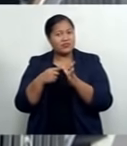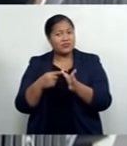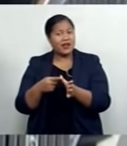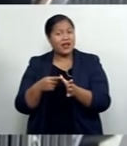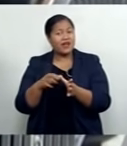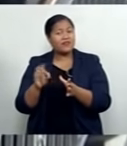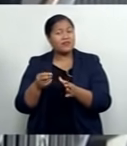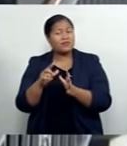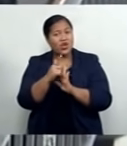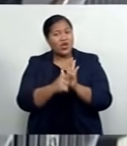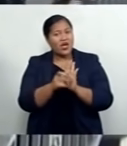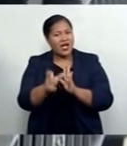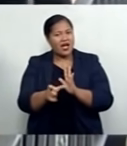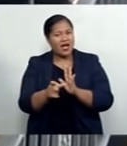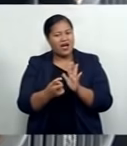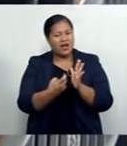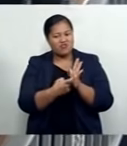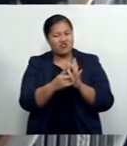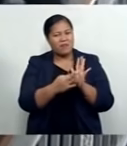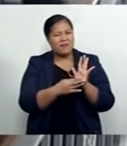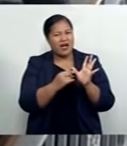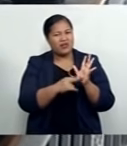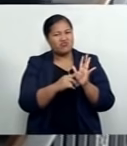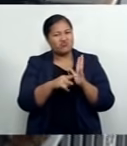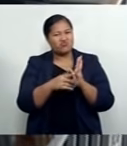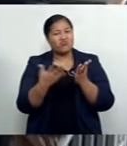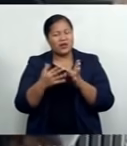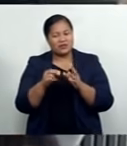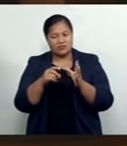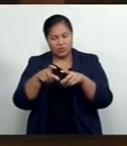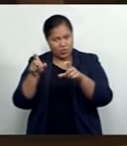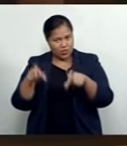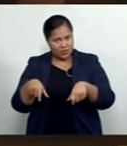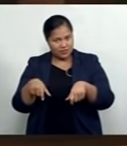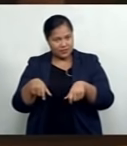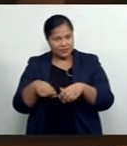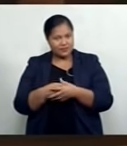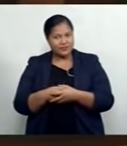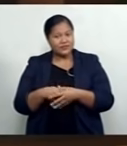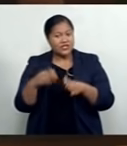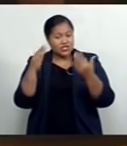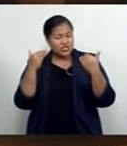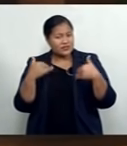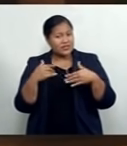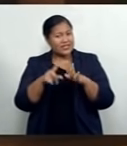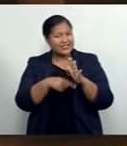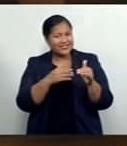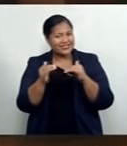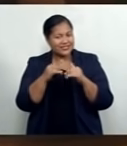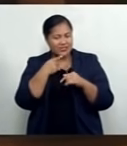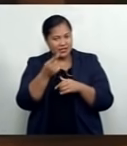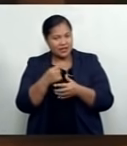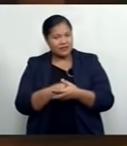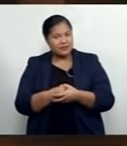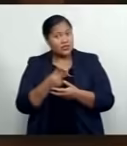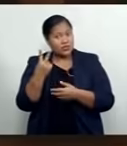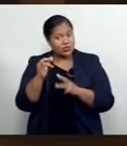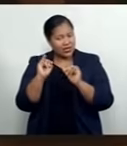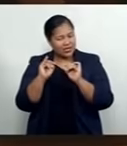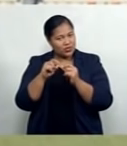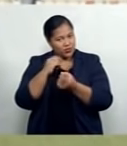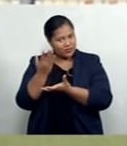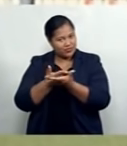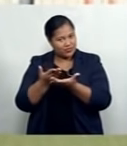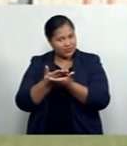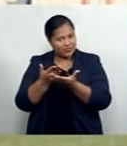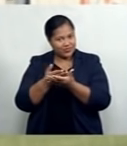the plaintiff, Romano Vananalangi, before the court. Chief Justice Kamal Kumar says the two issues that will be addressed in these